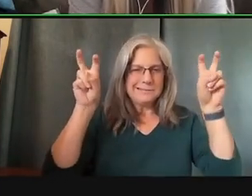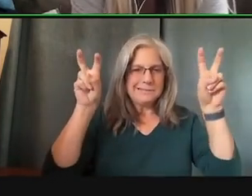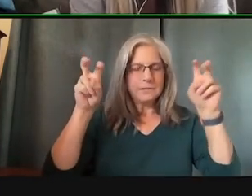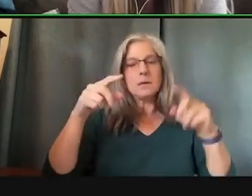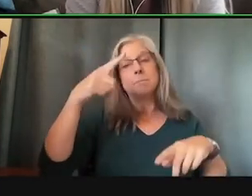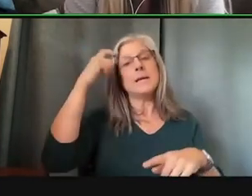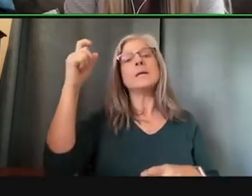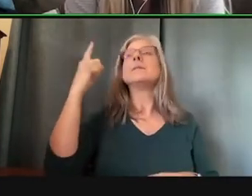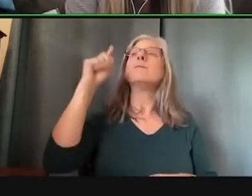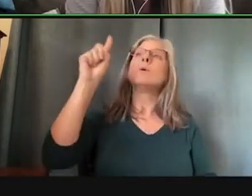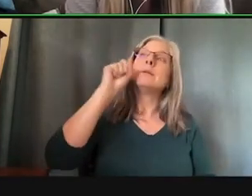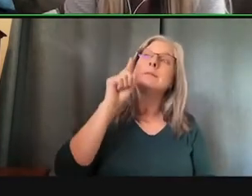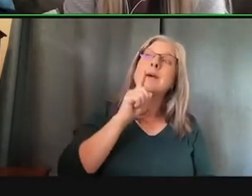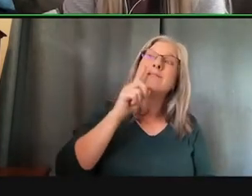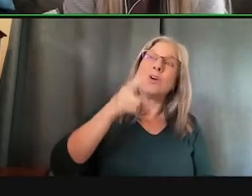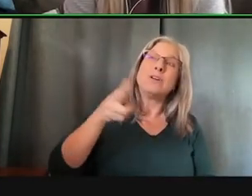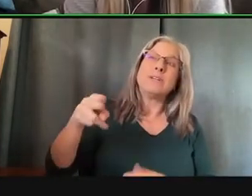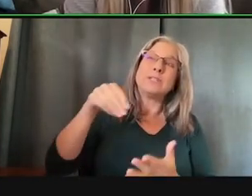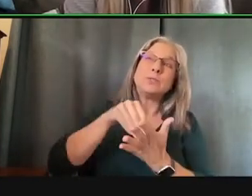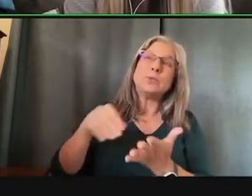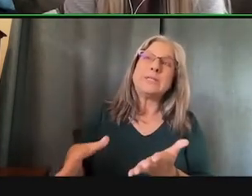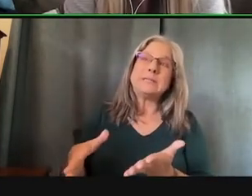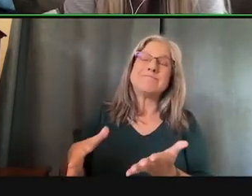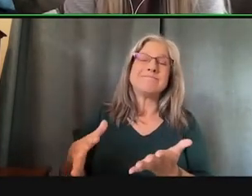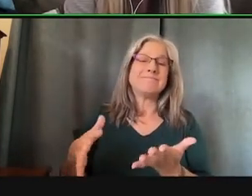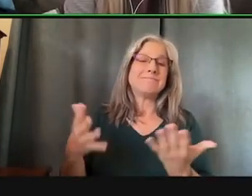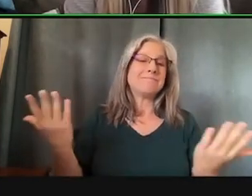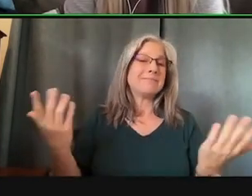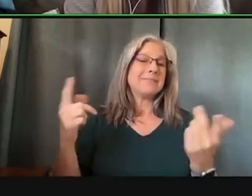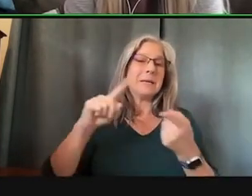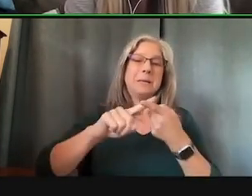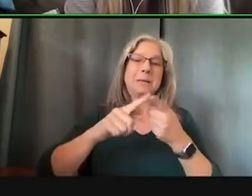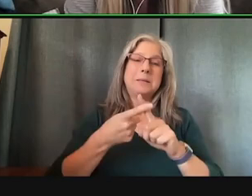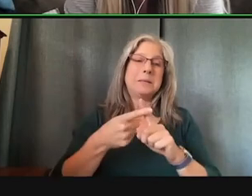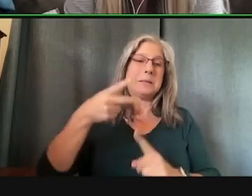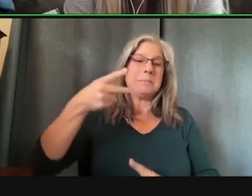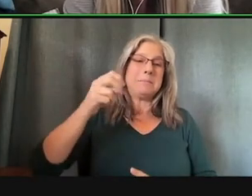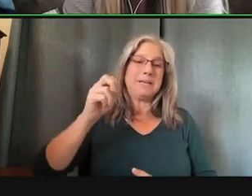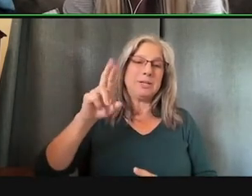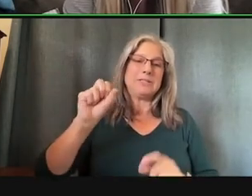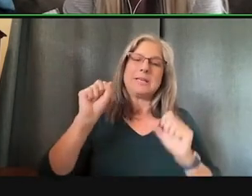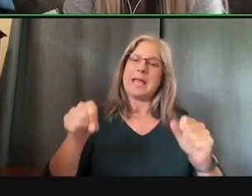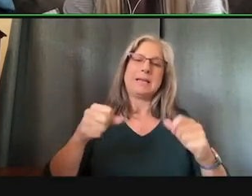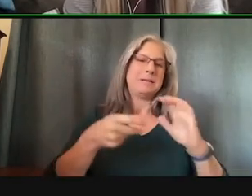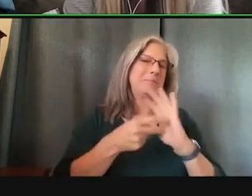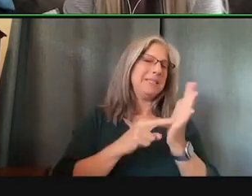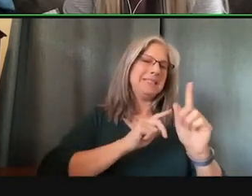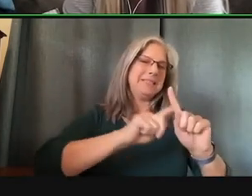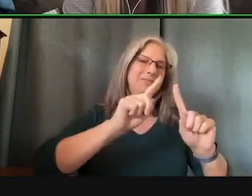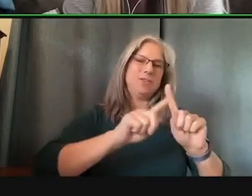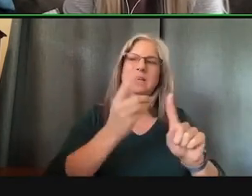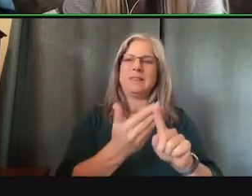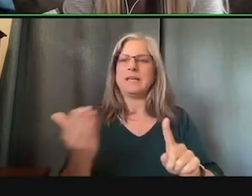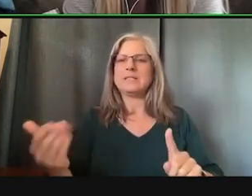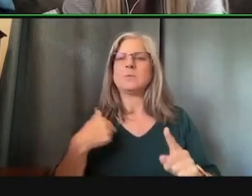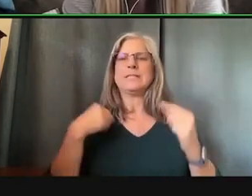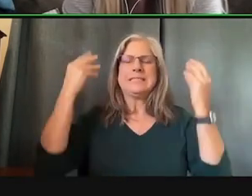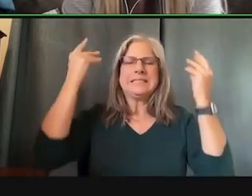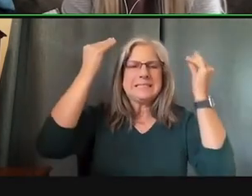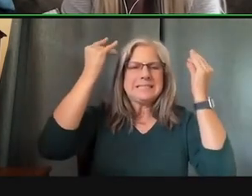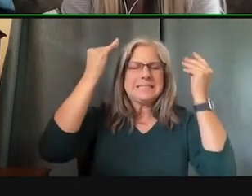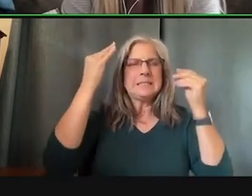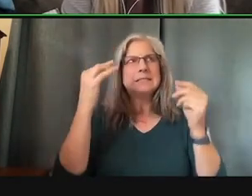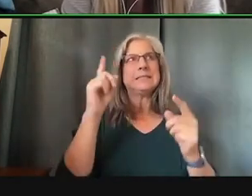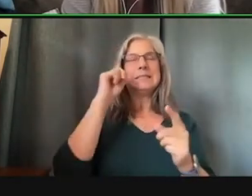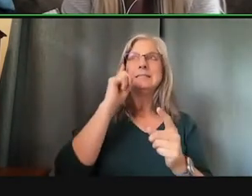a deaf and hard of hearing student, peers can mean a very different thing. And we're always trying to think through that deaf and